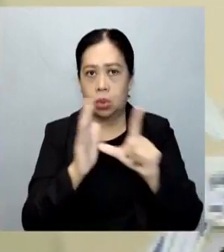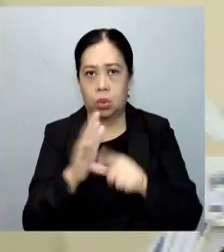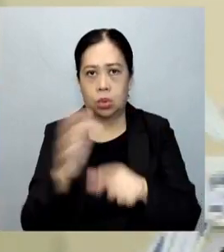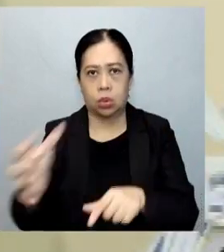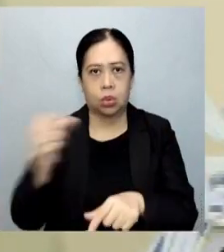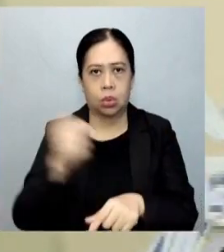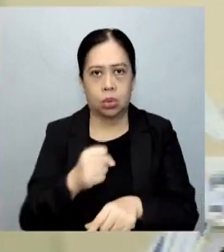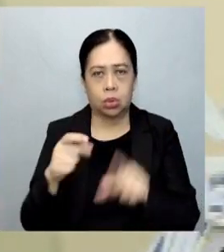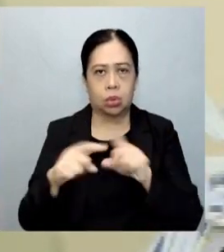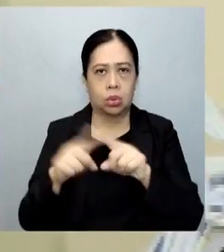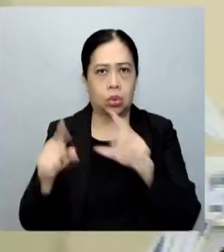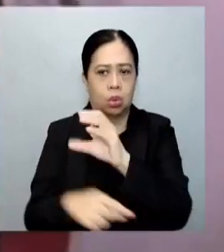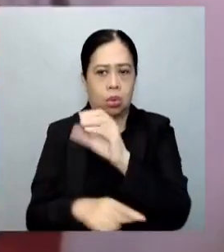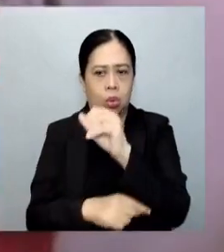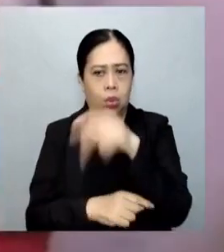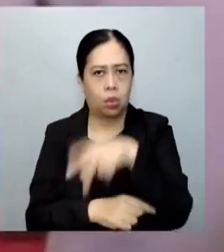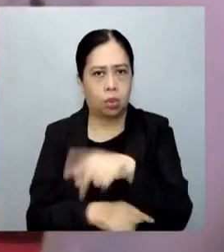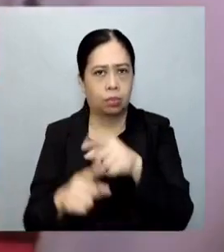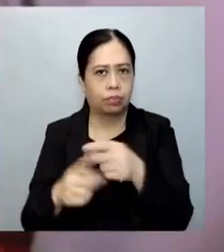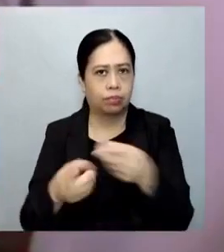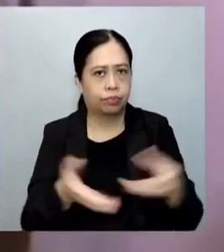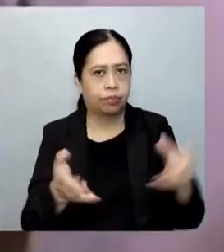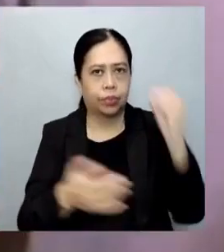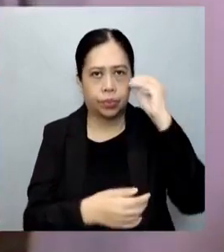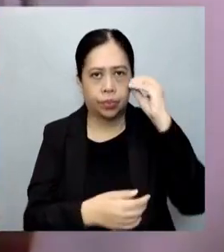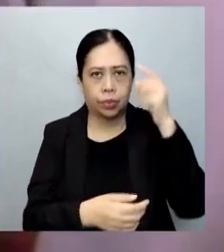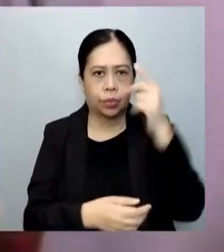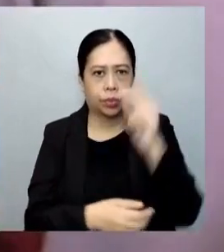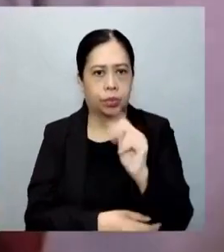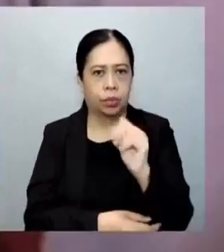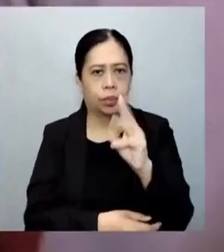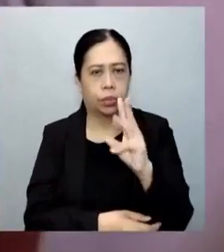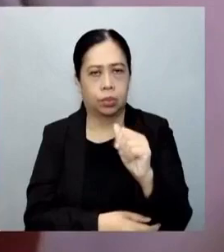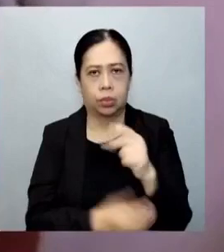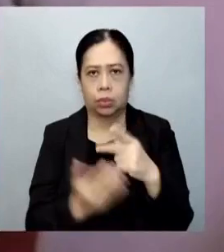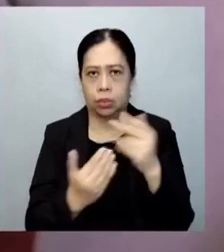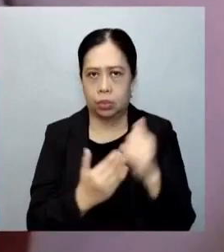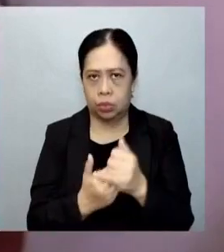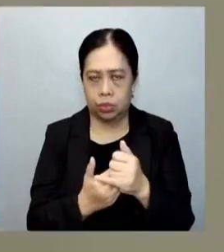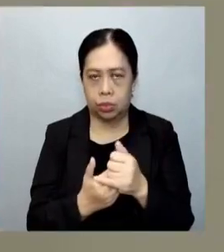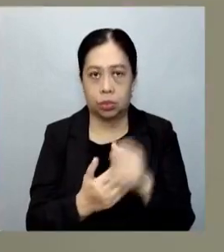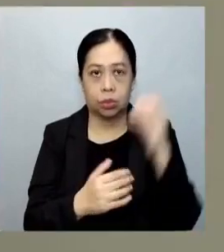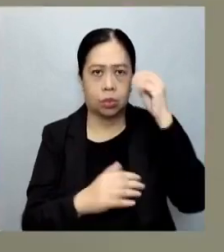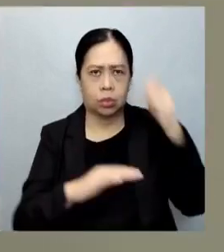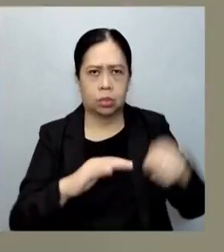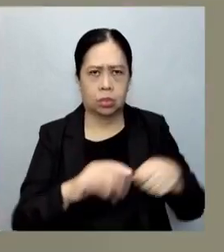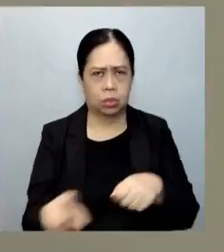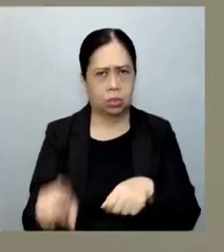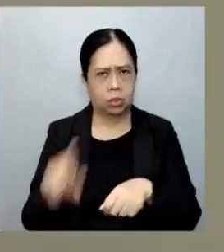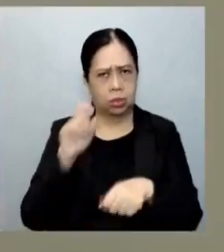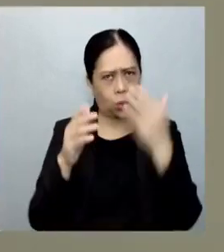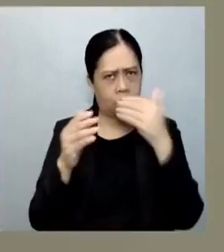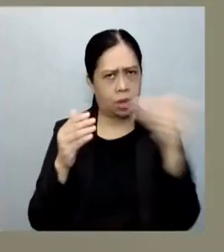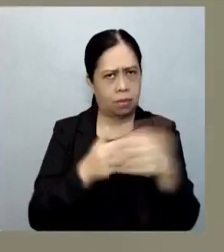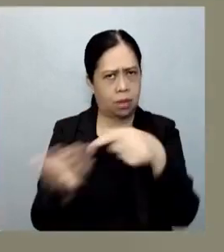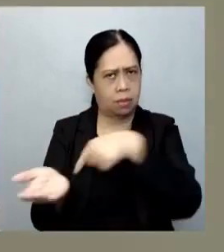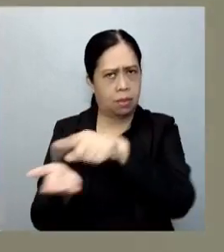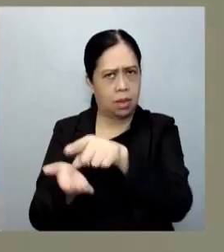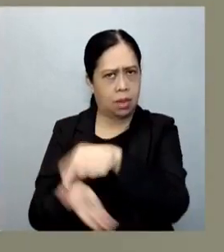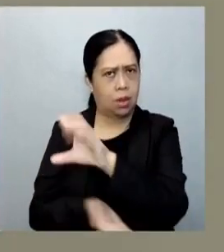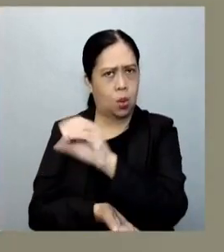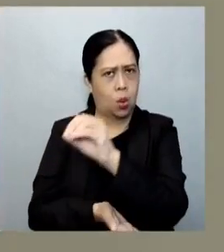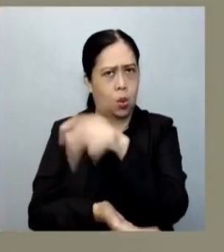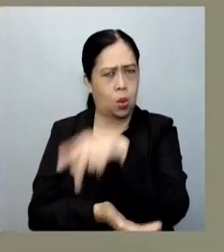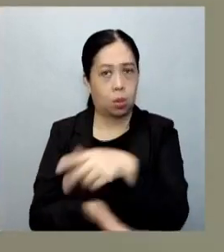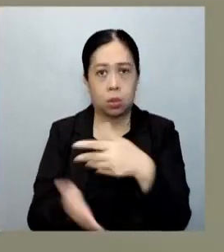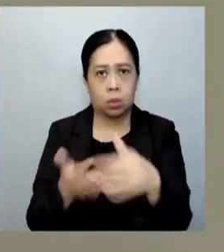multi-purpose cooperative to supply onions for the Kadiwa project. The ombudsman also questioned an advance payment made to the cooperative